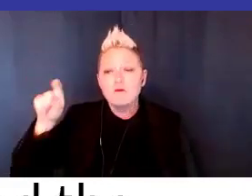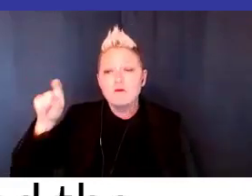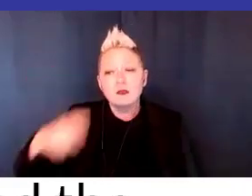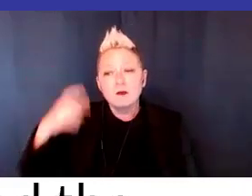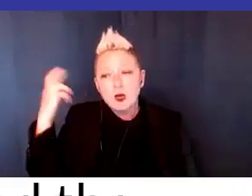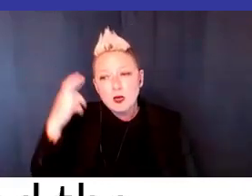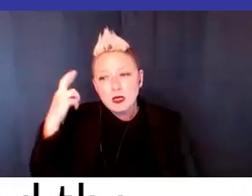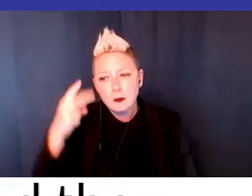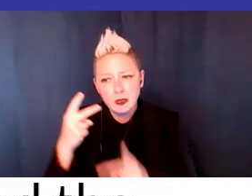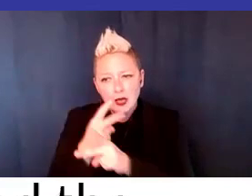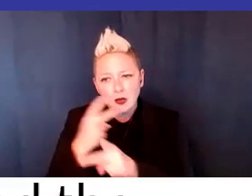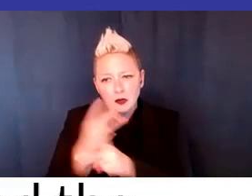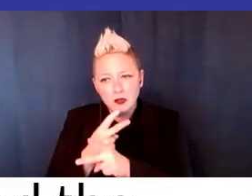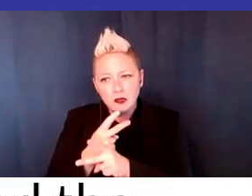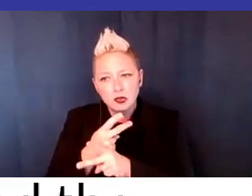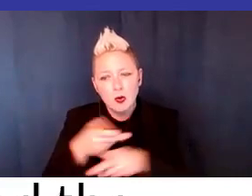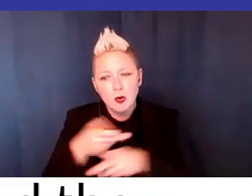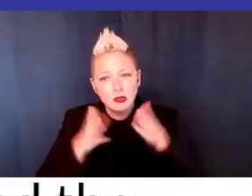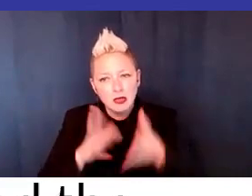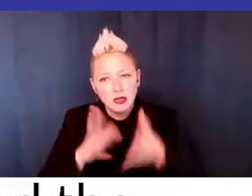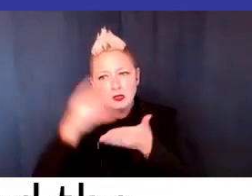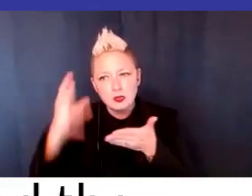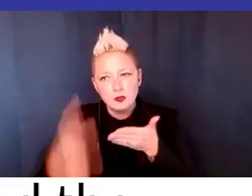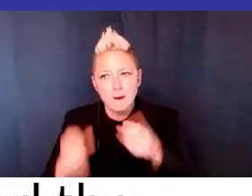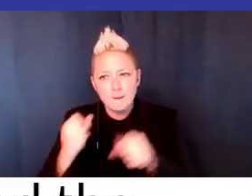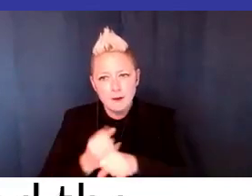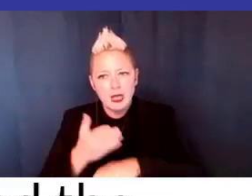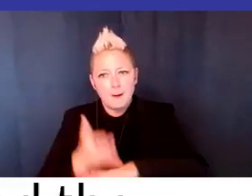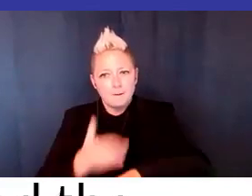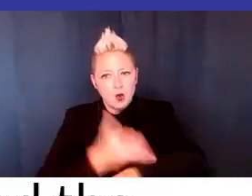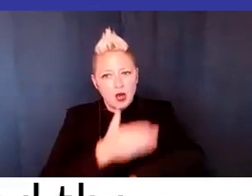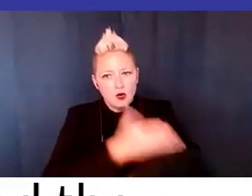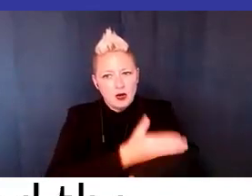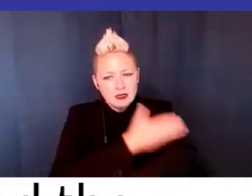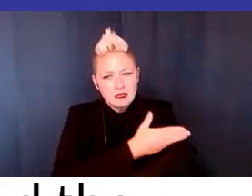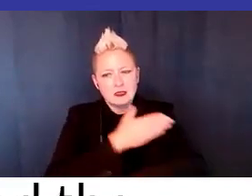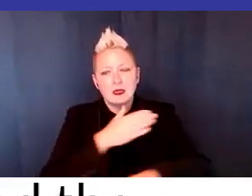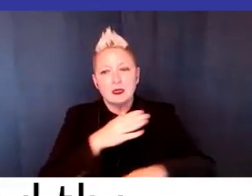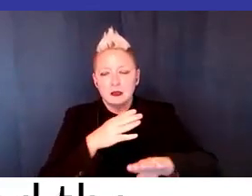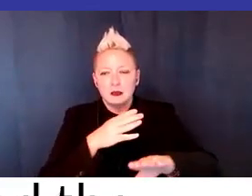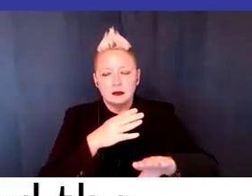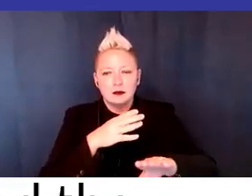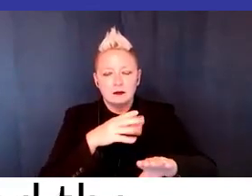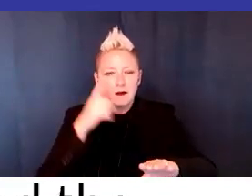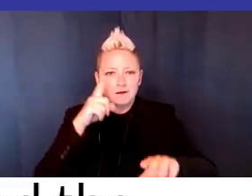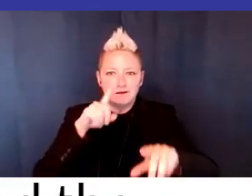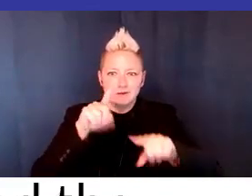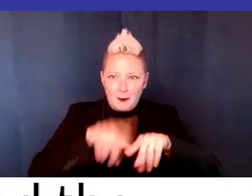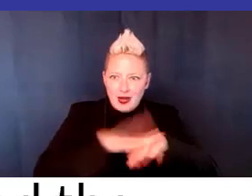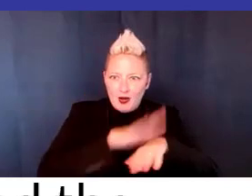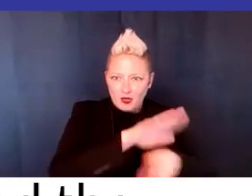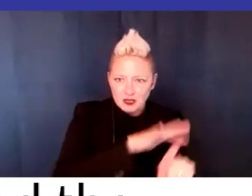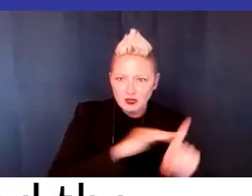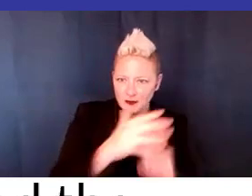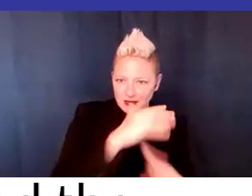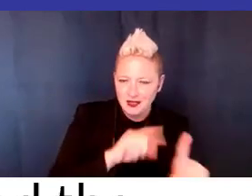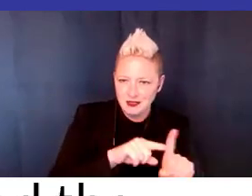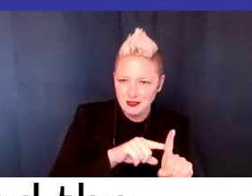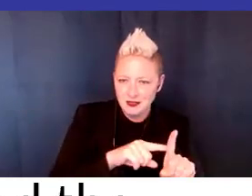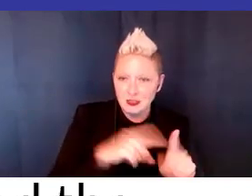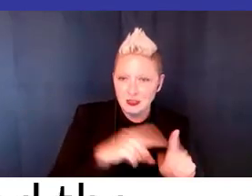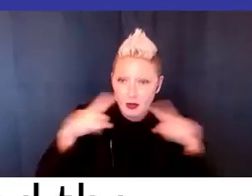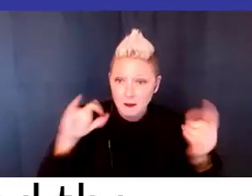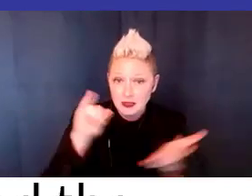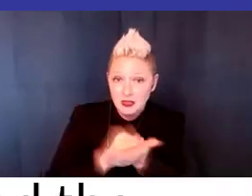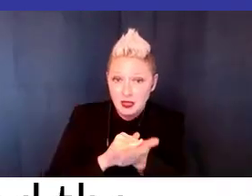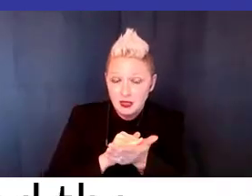calculated to enable a student to make progress in light of the student's circumstance. To accomplish this, the effects of the